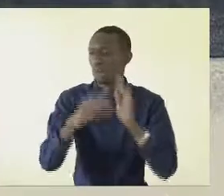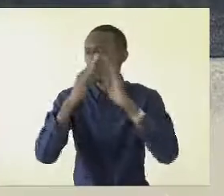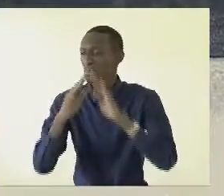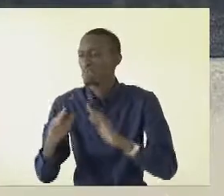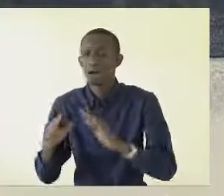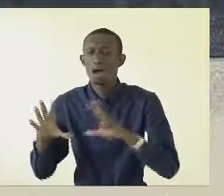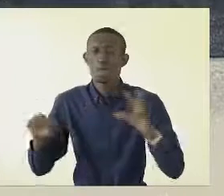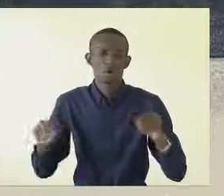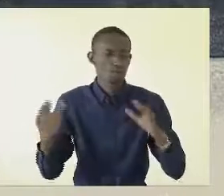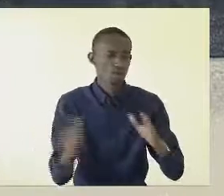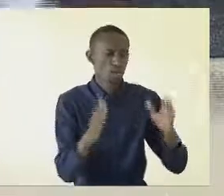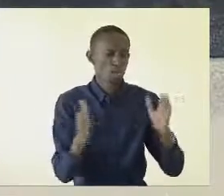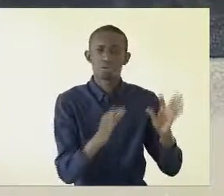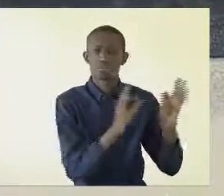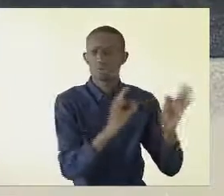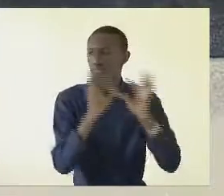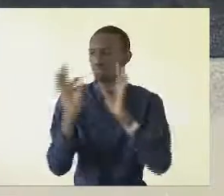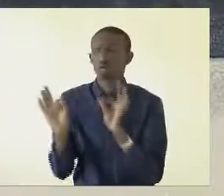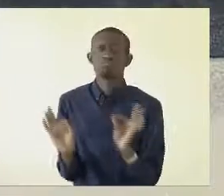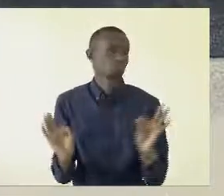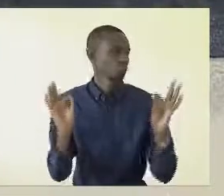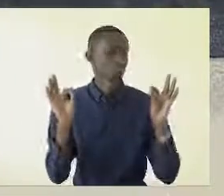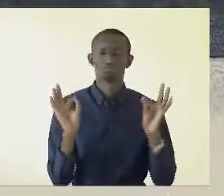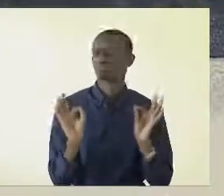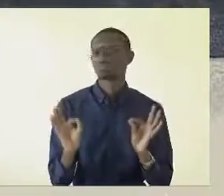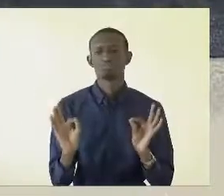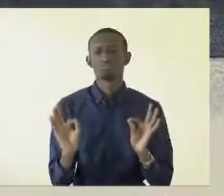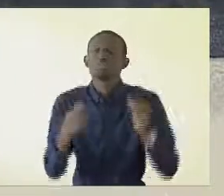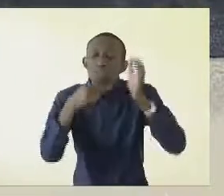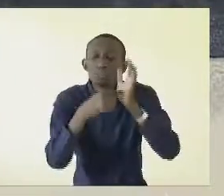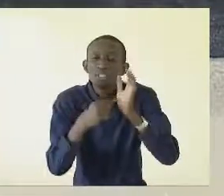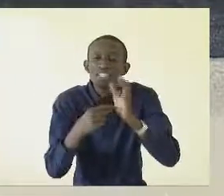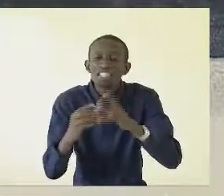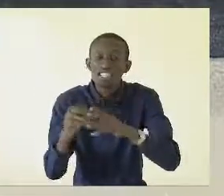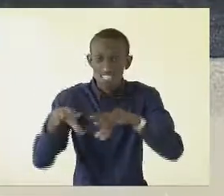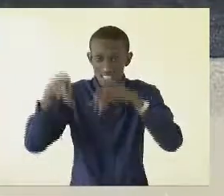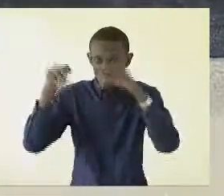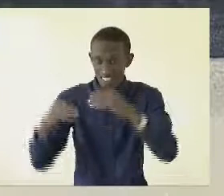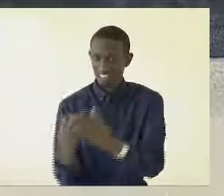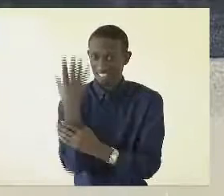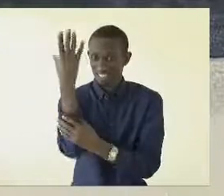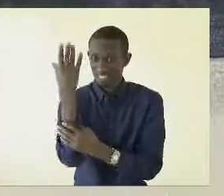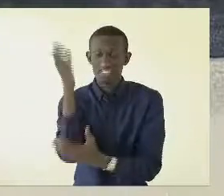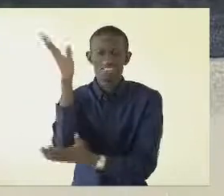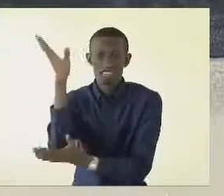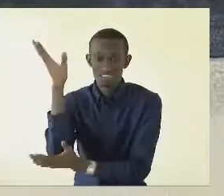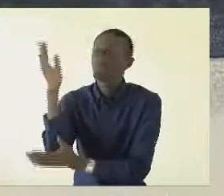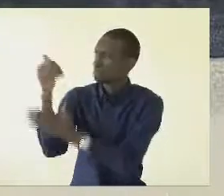look nice. Even trees, plants make our environment look